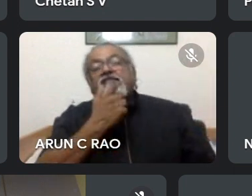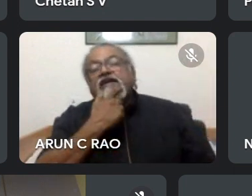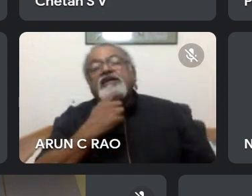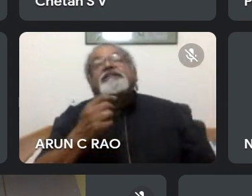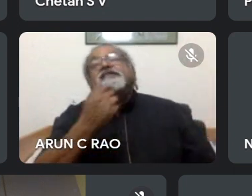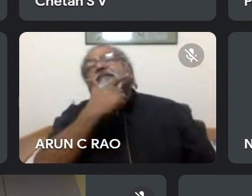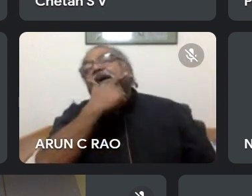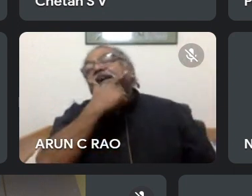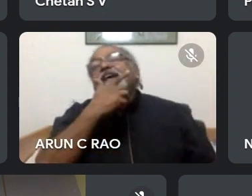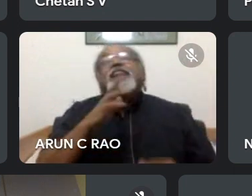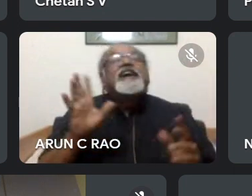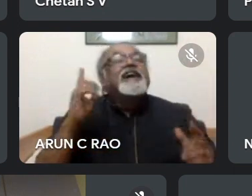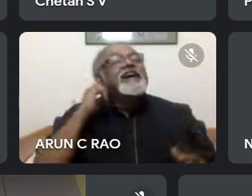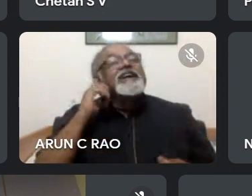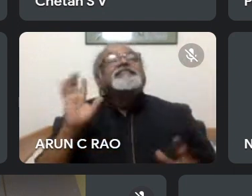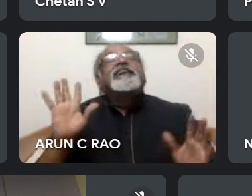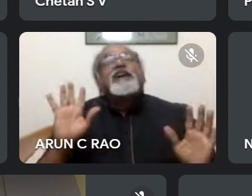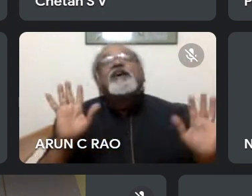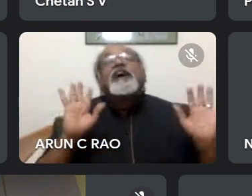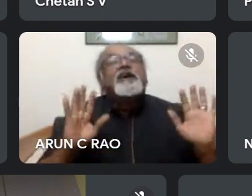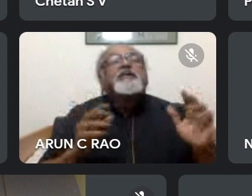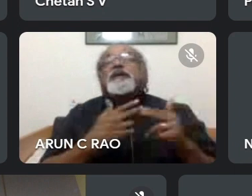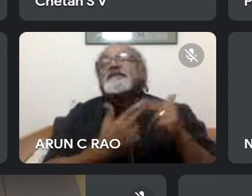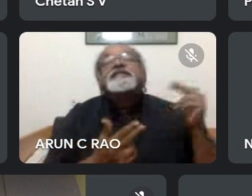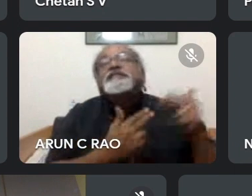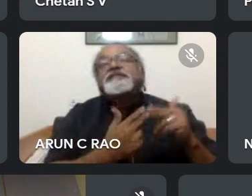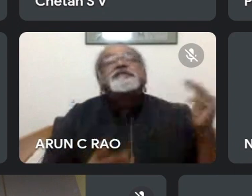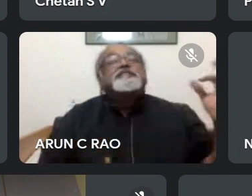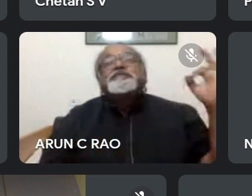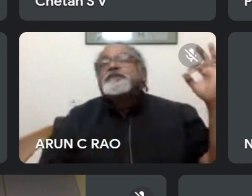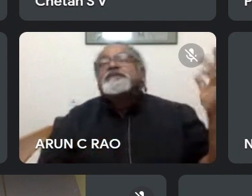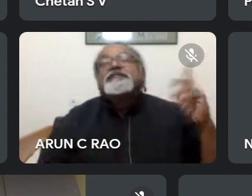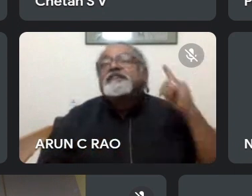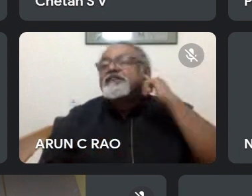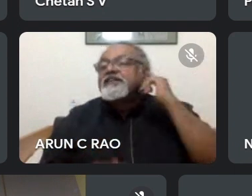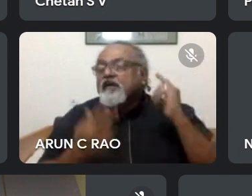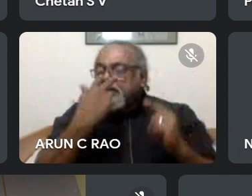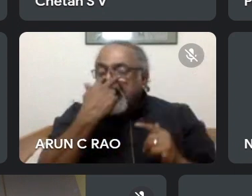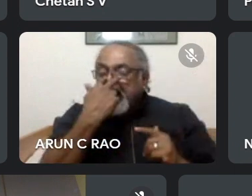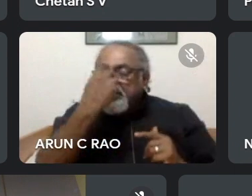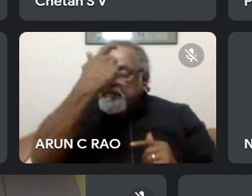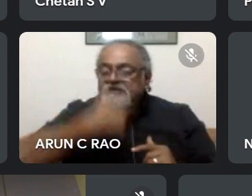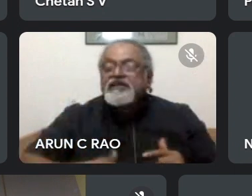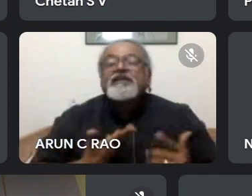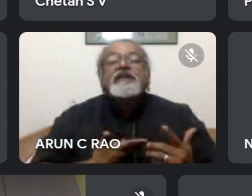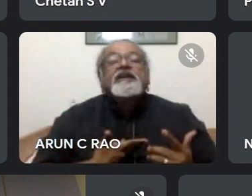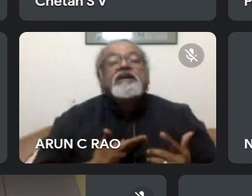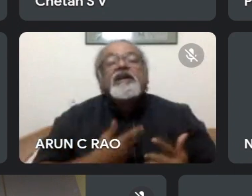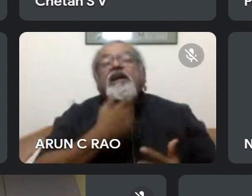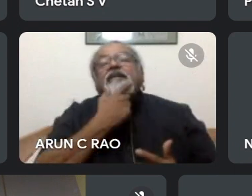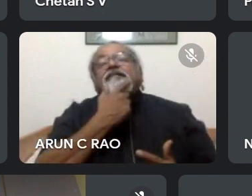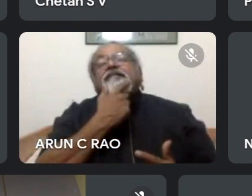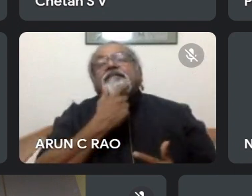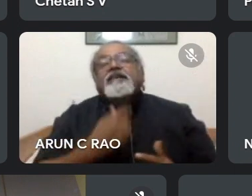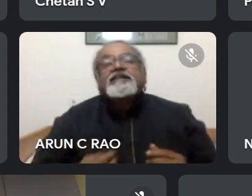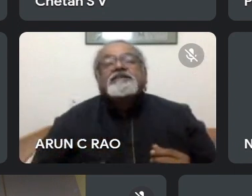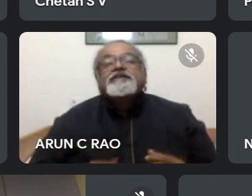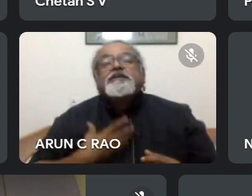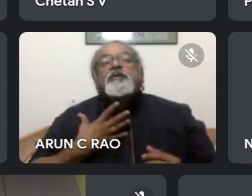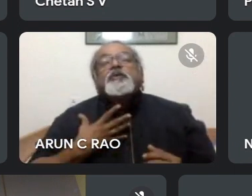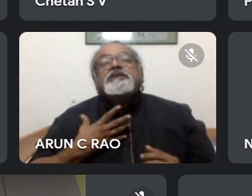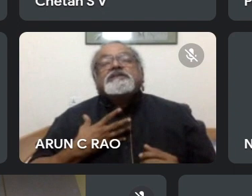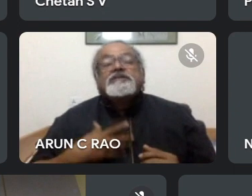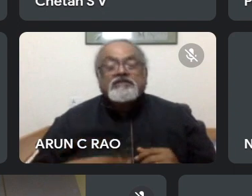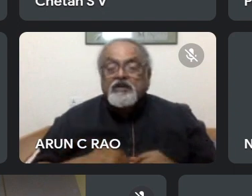smiling away just by hearing what they were hearing, right? And that's the kind of difference that we want to make in